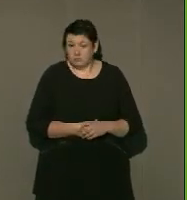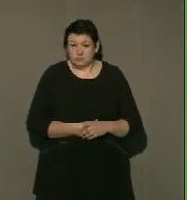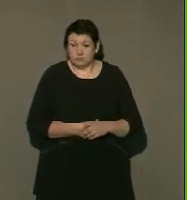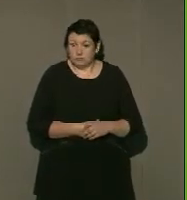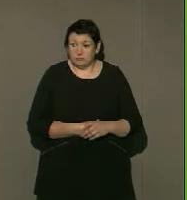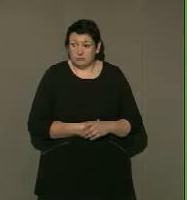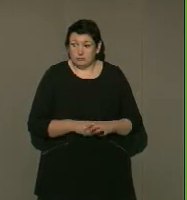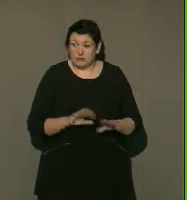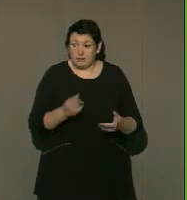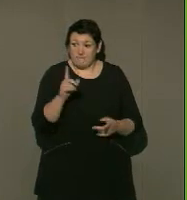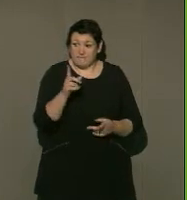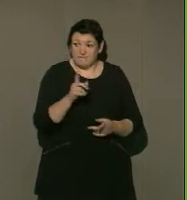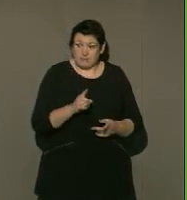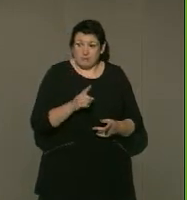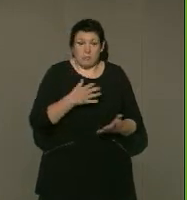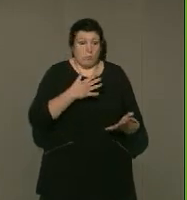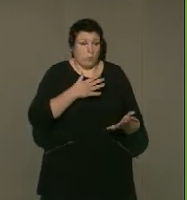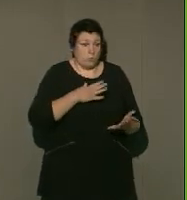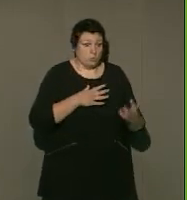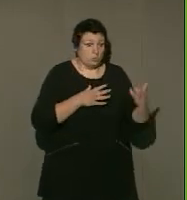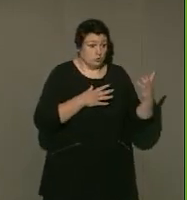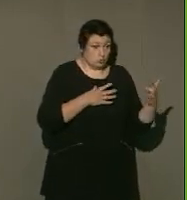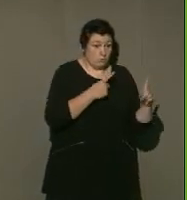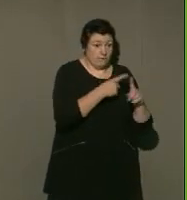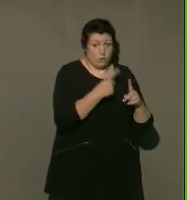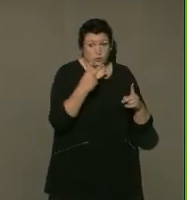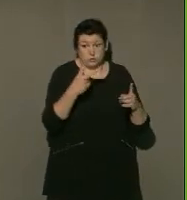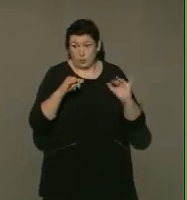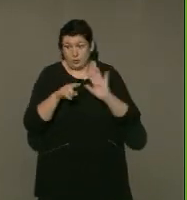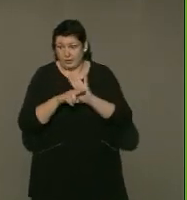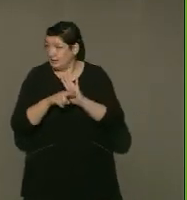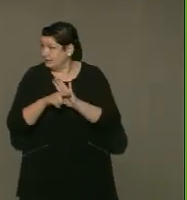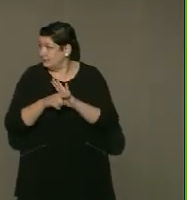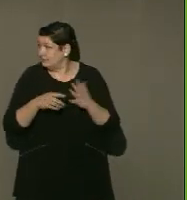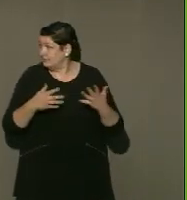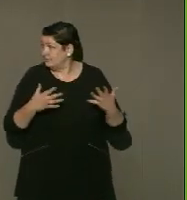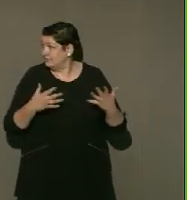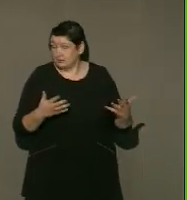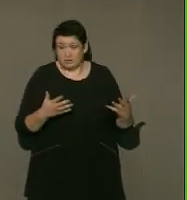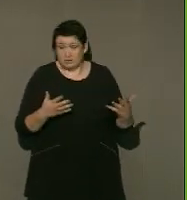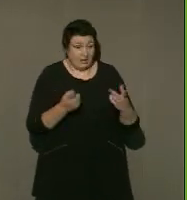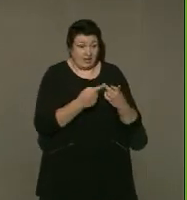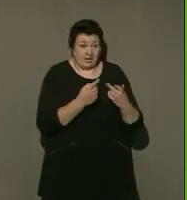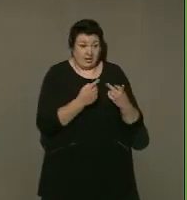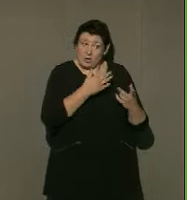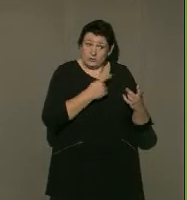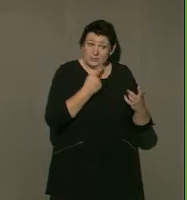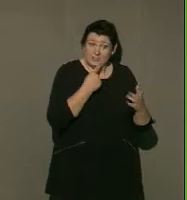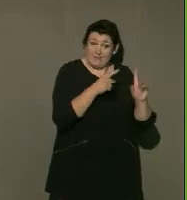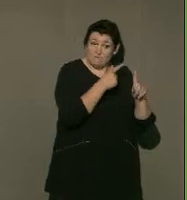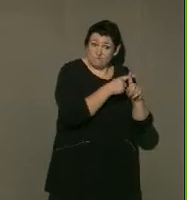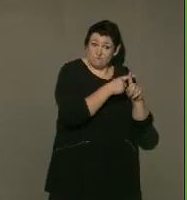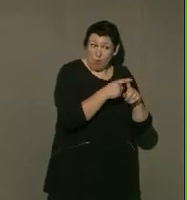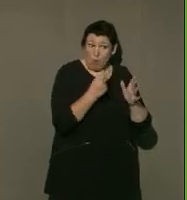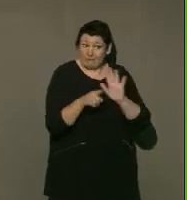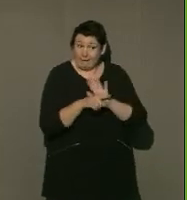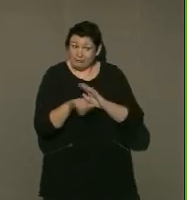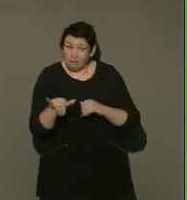orders require 2 for and 2 against, which is why I'm asking if anybody else wishes to speak for or